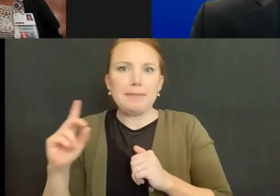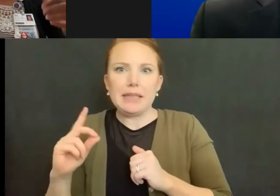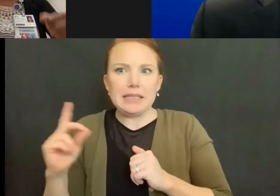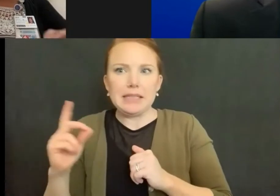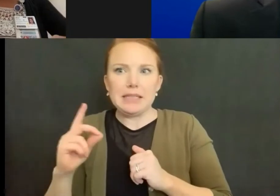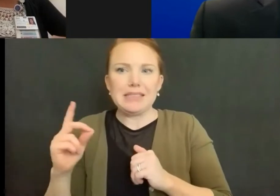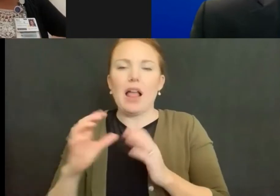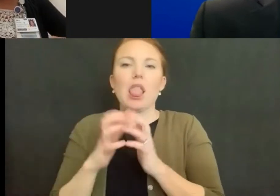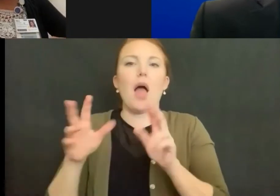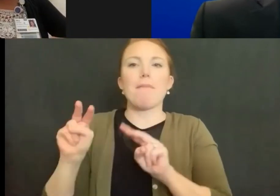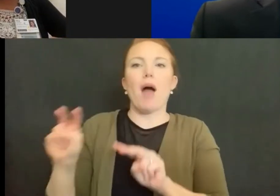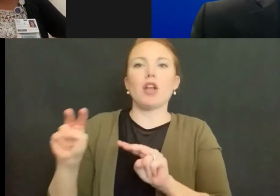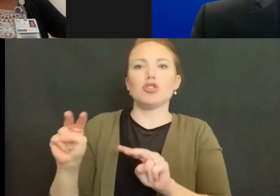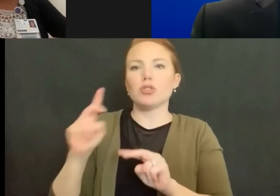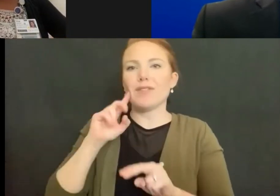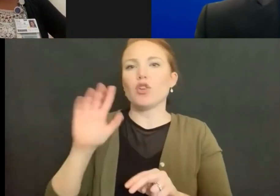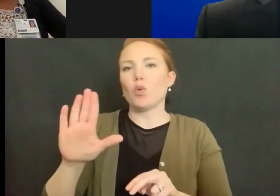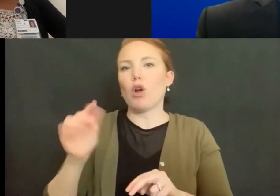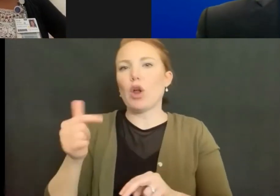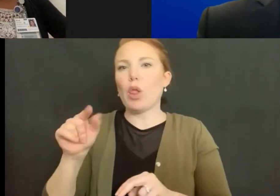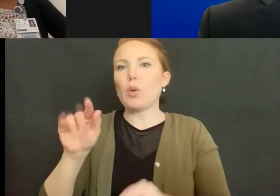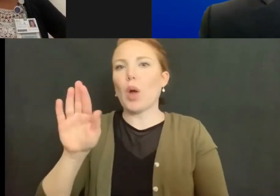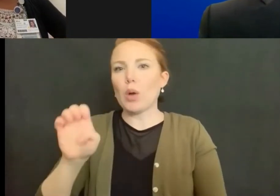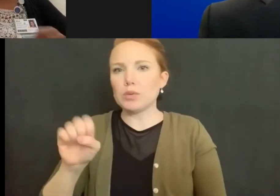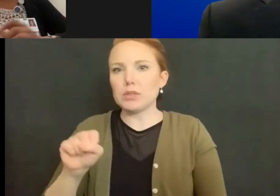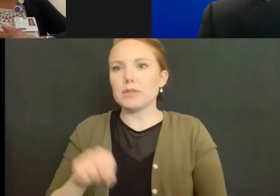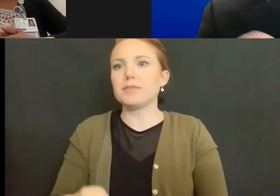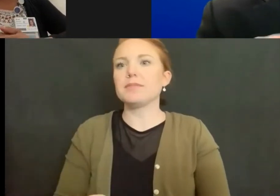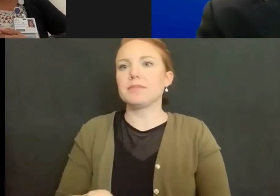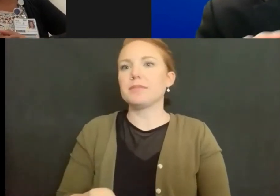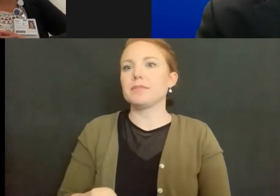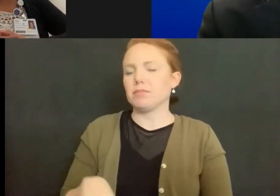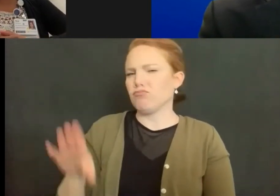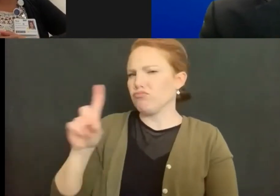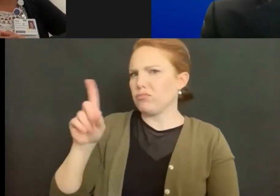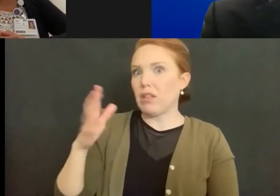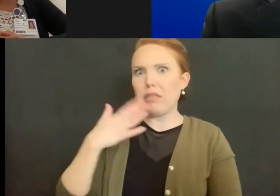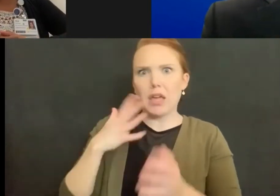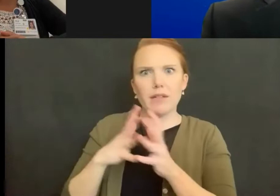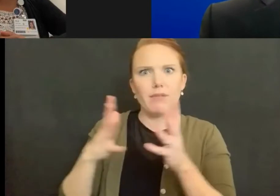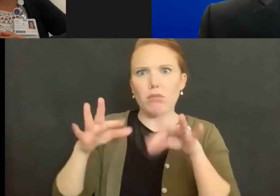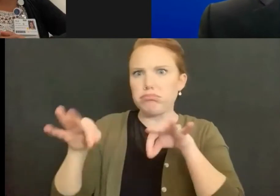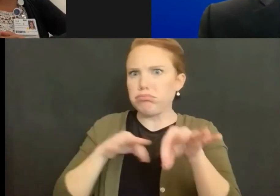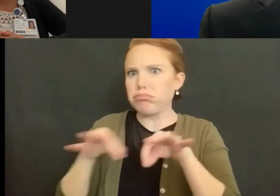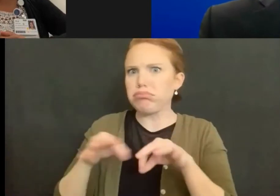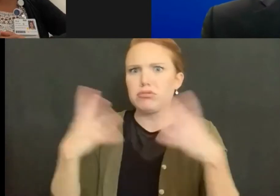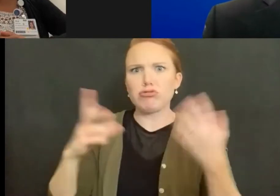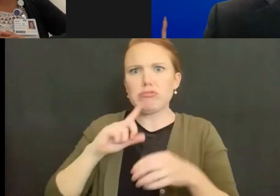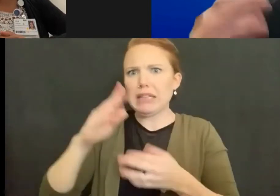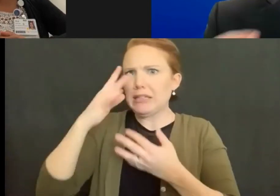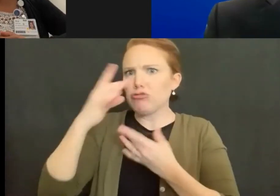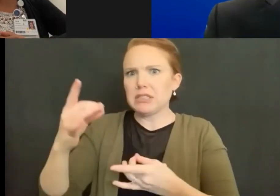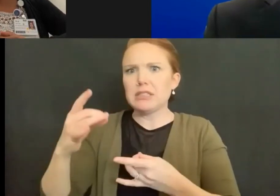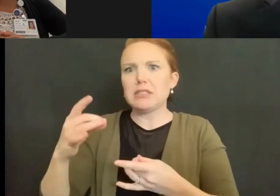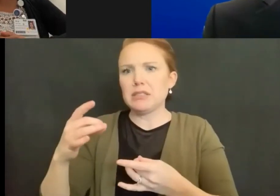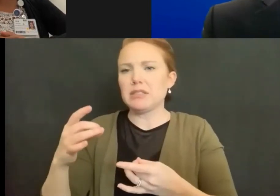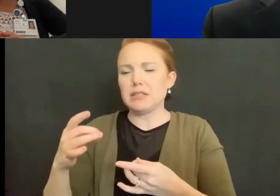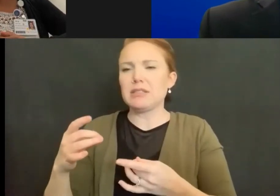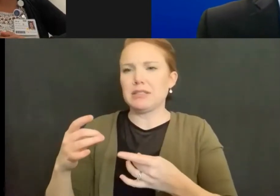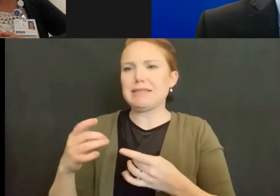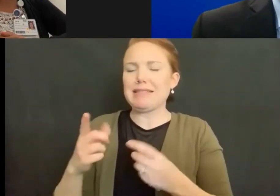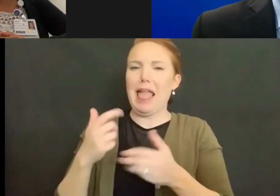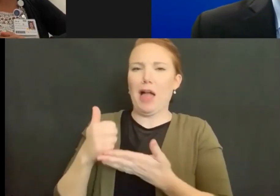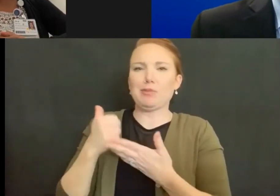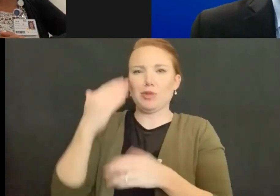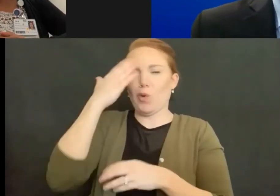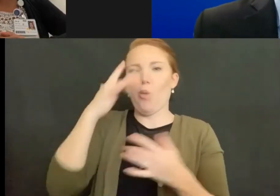monitoring of the glucose in your body. Okay. Thank you for all this. This is really interesting. Takes us behind the scenes of